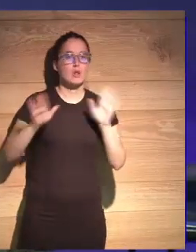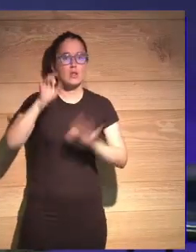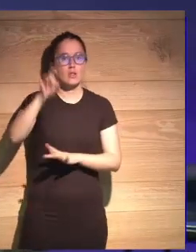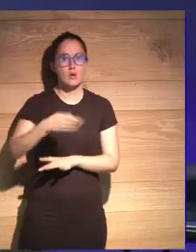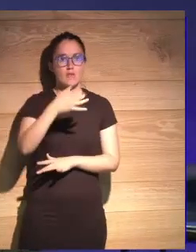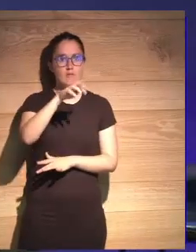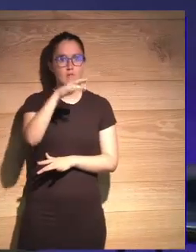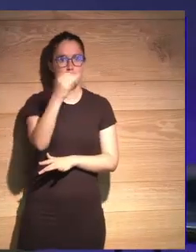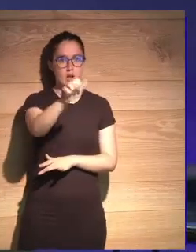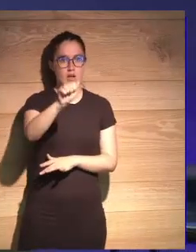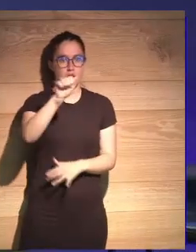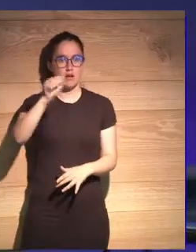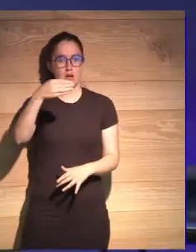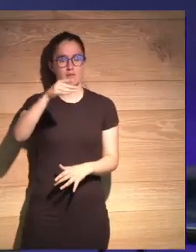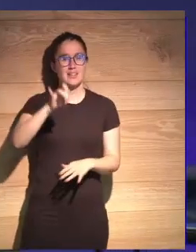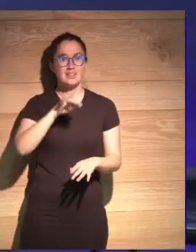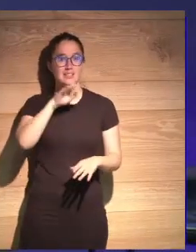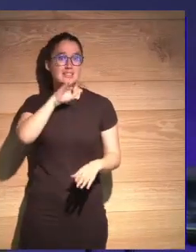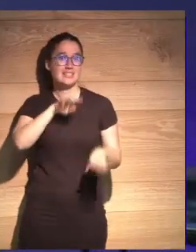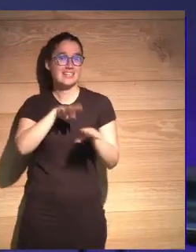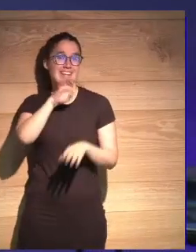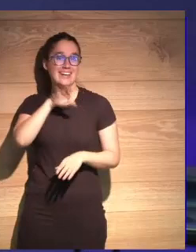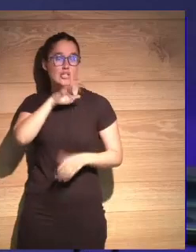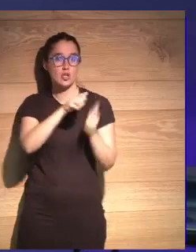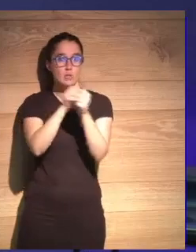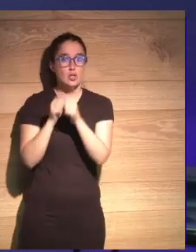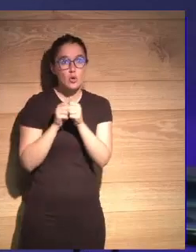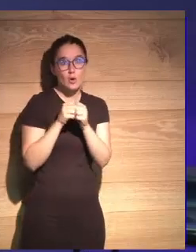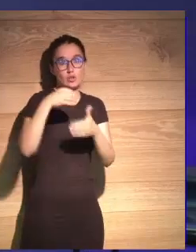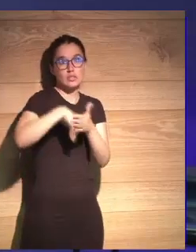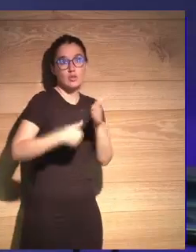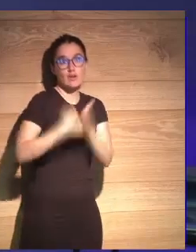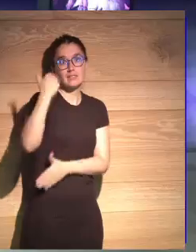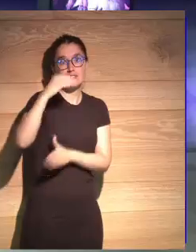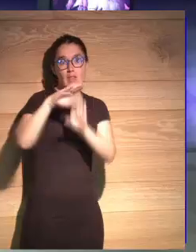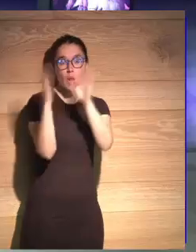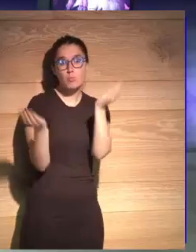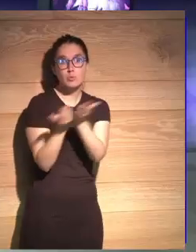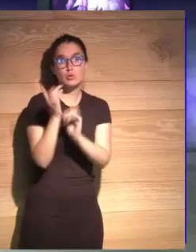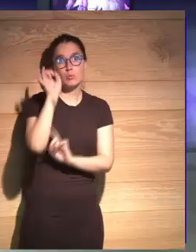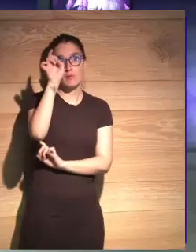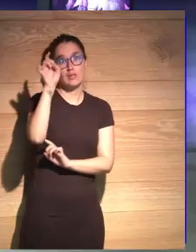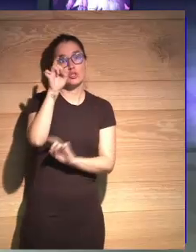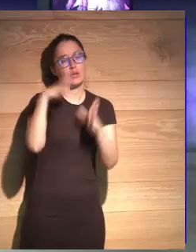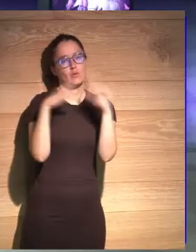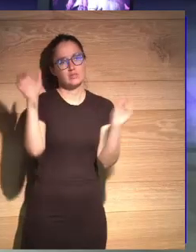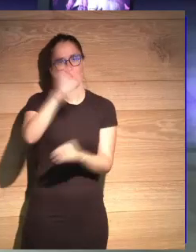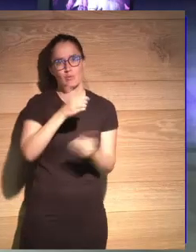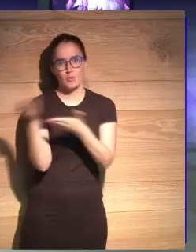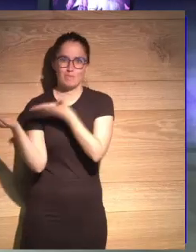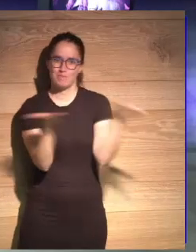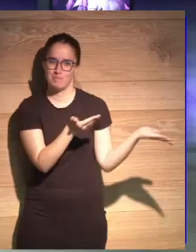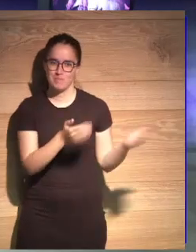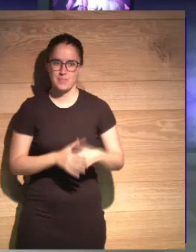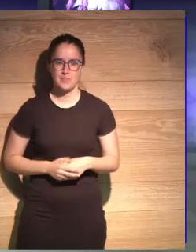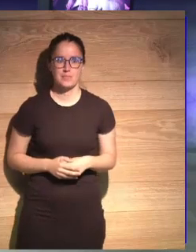in educational development. And this will be moderated by Borja Baz, who is a professor in